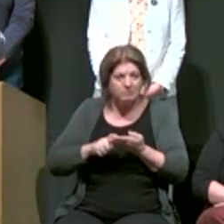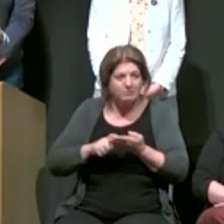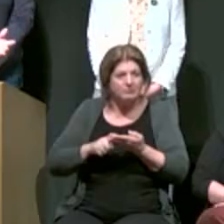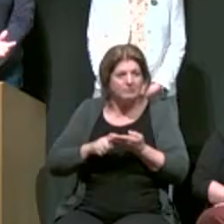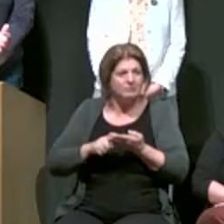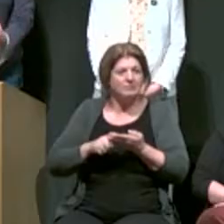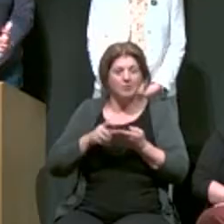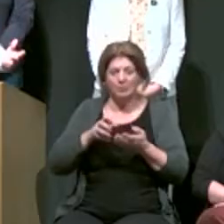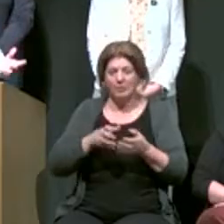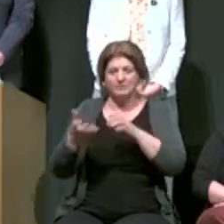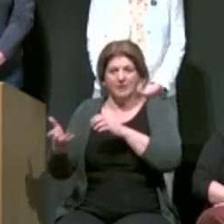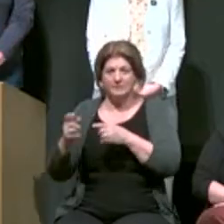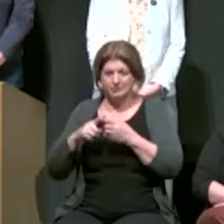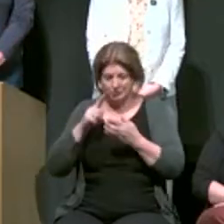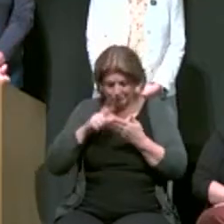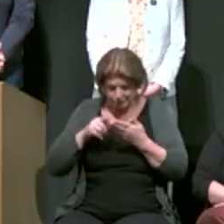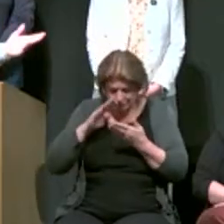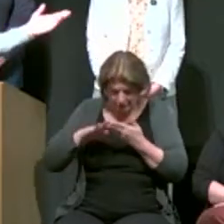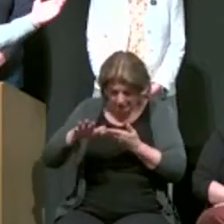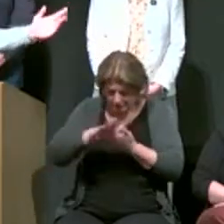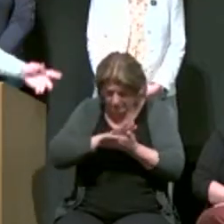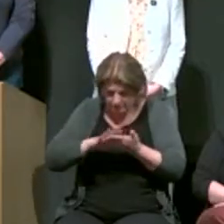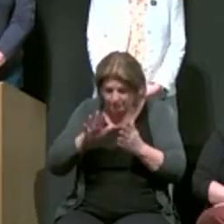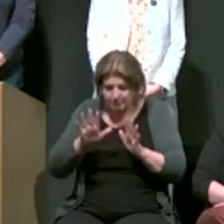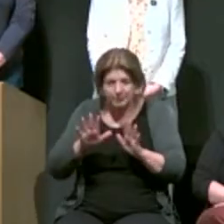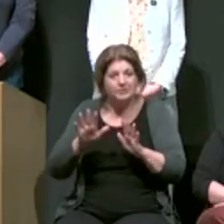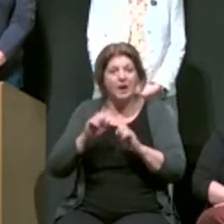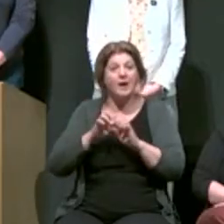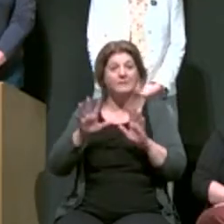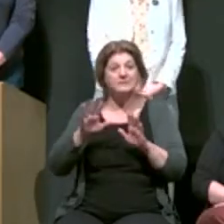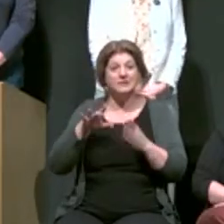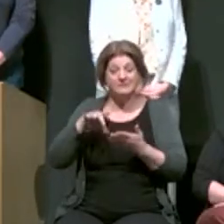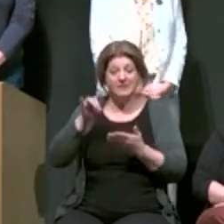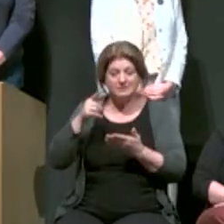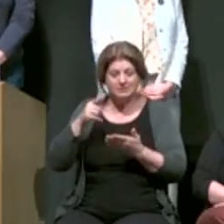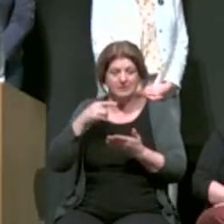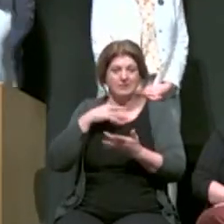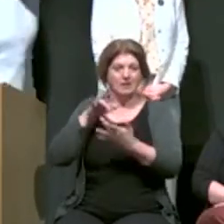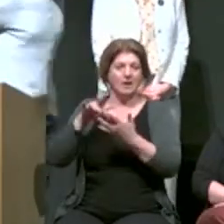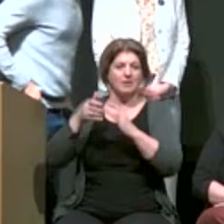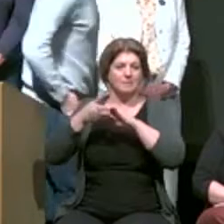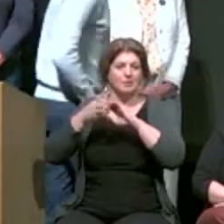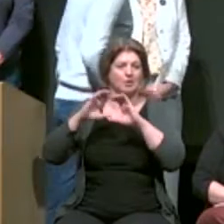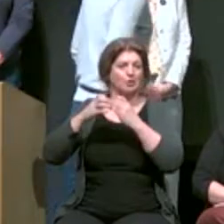anyway. So they look at it, make sure there's nothing there. If there is, obviously get a hold of the partners.